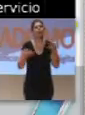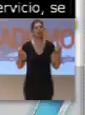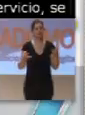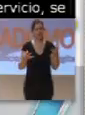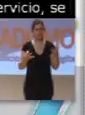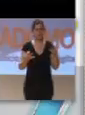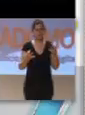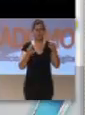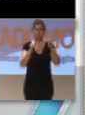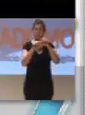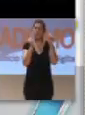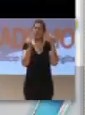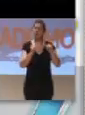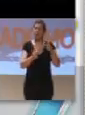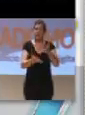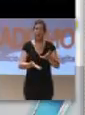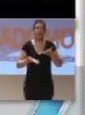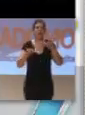service.